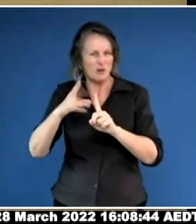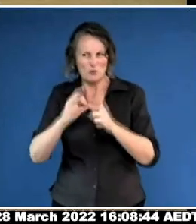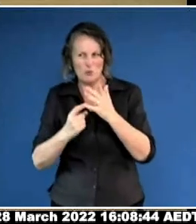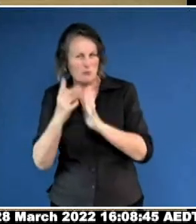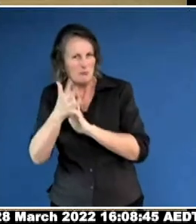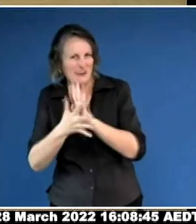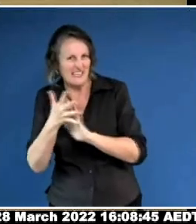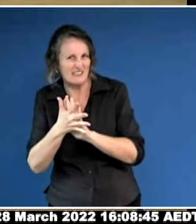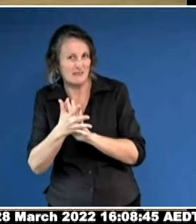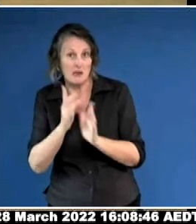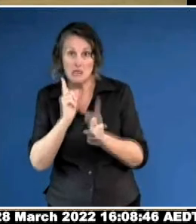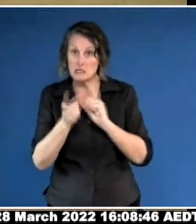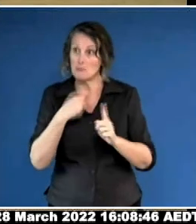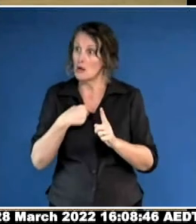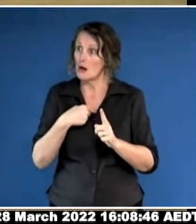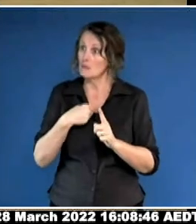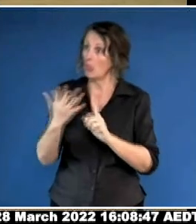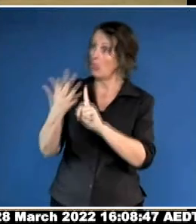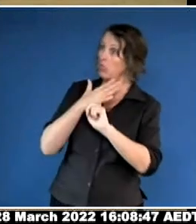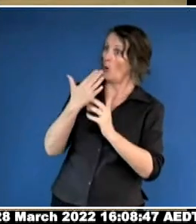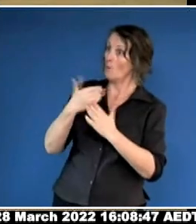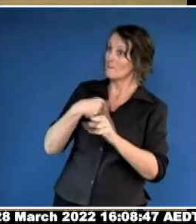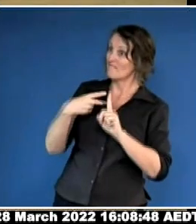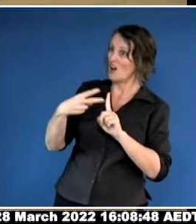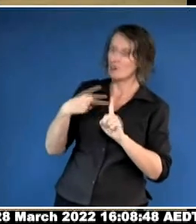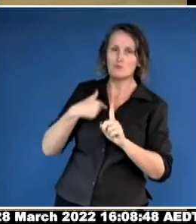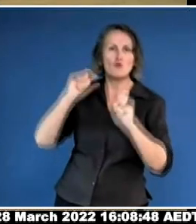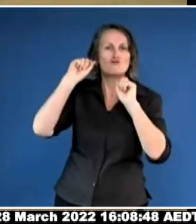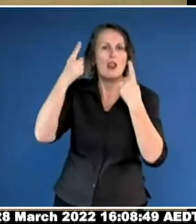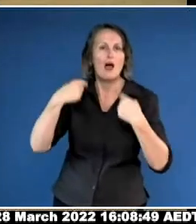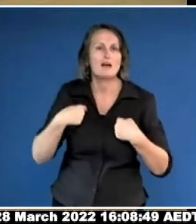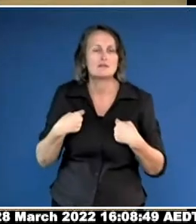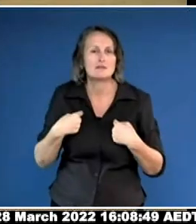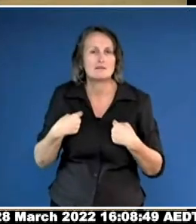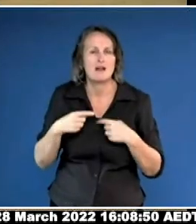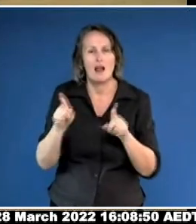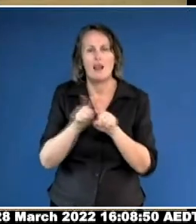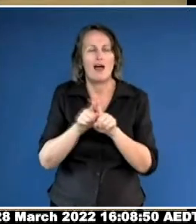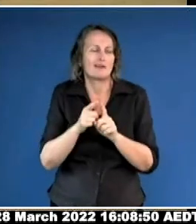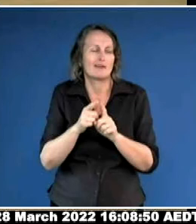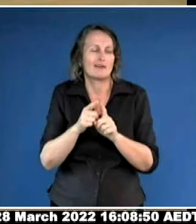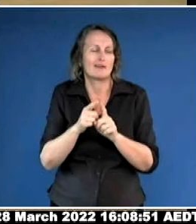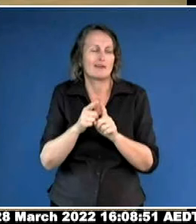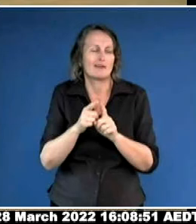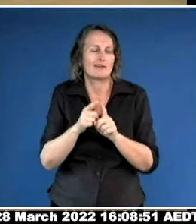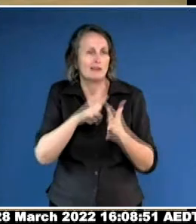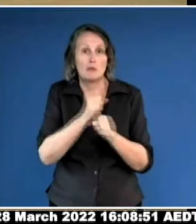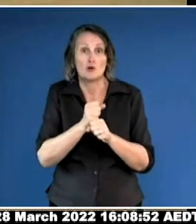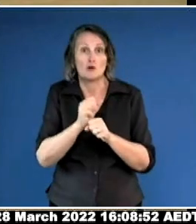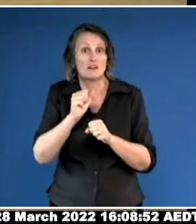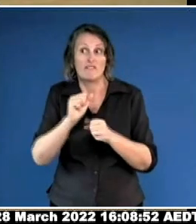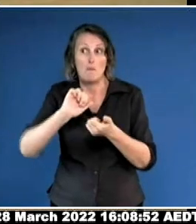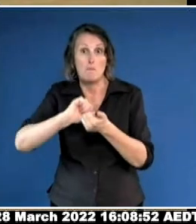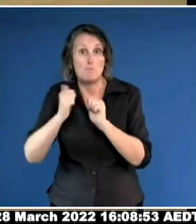recognise behaviours as domestic or family violence. Things like your partner always putting the keys out of reach, asking